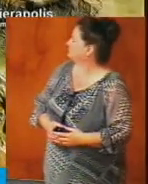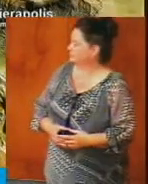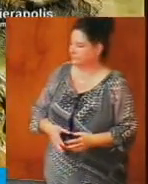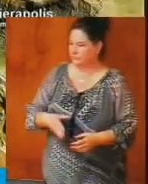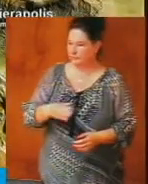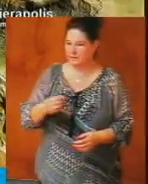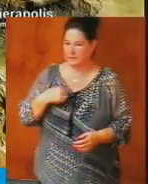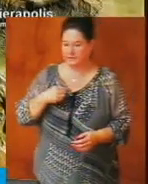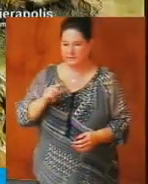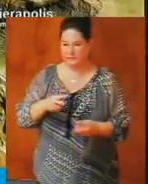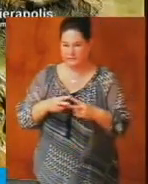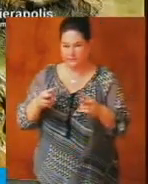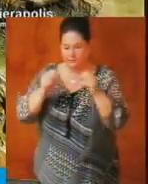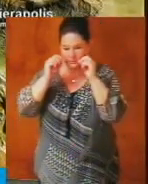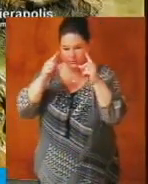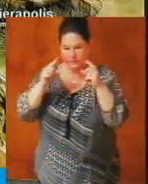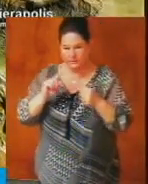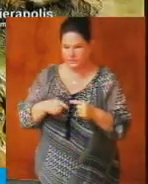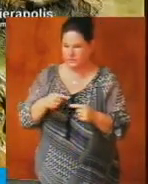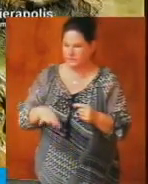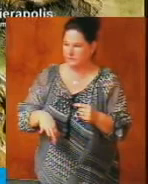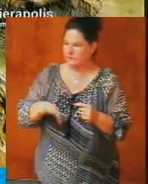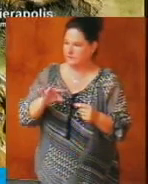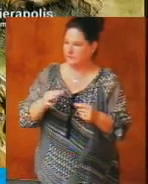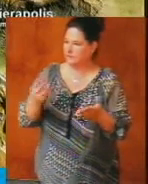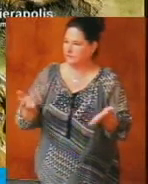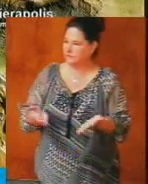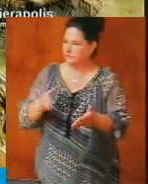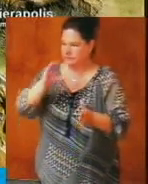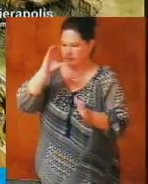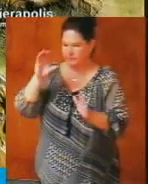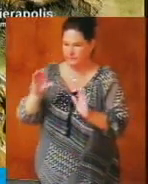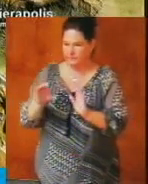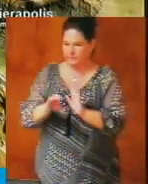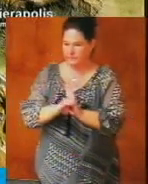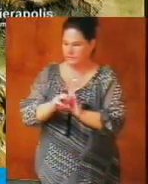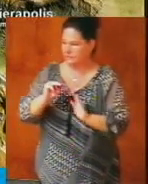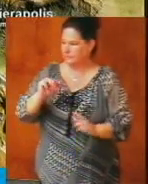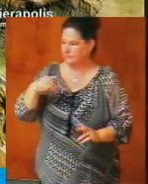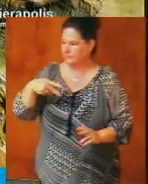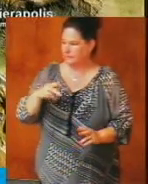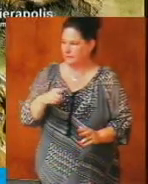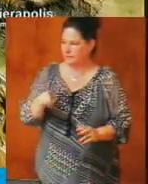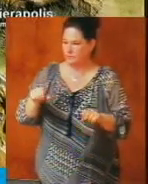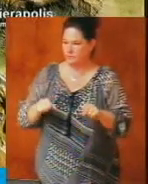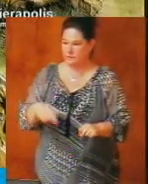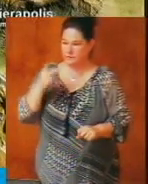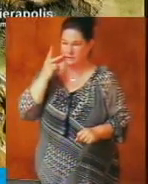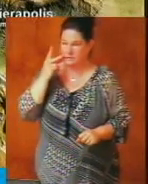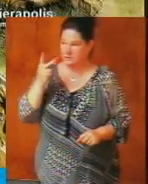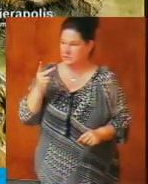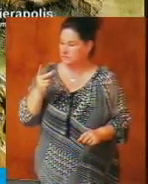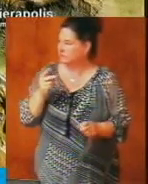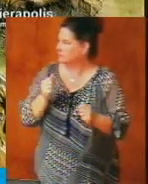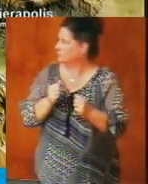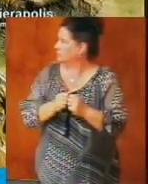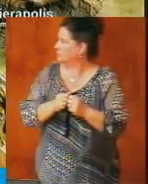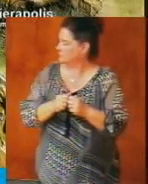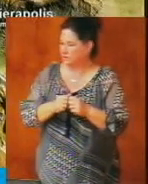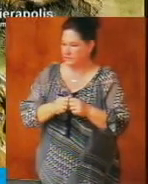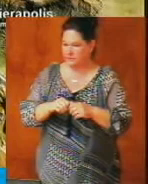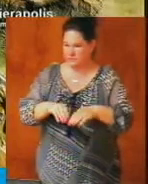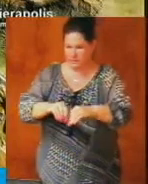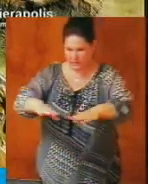And I was really surprised when I ran across this particular map, because you can see by the